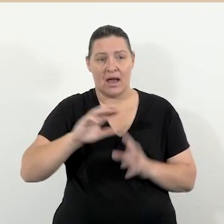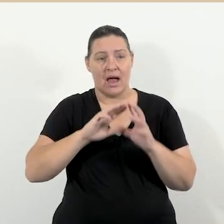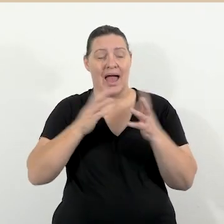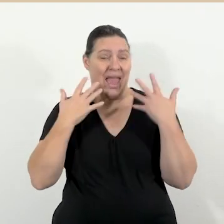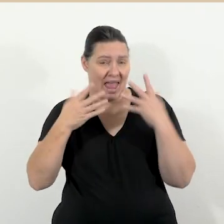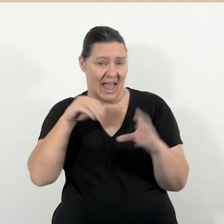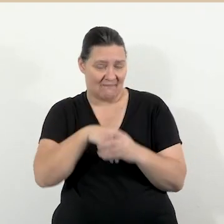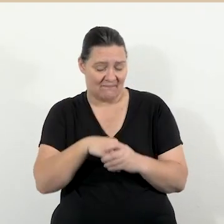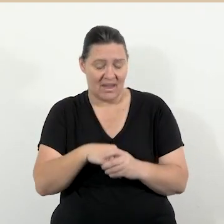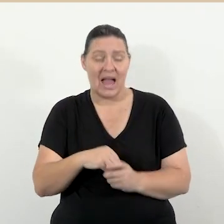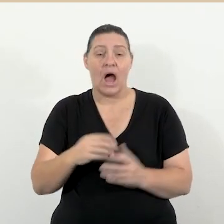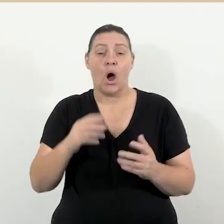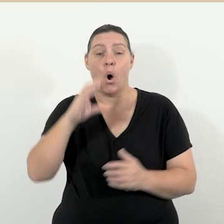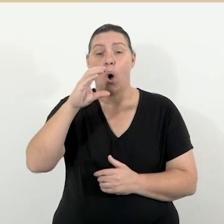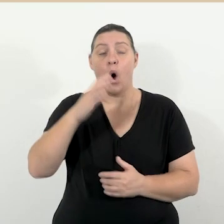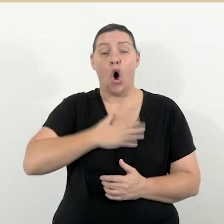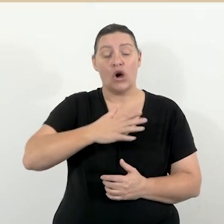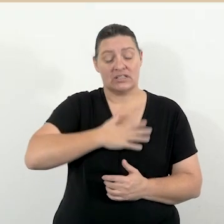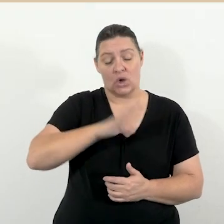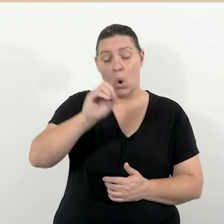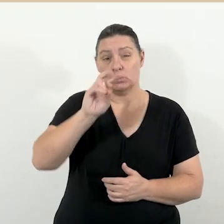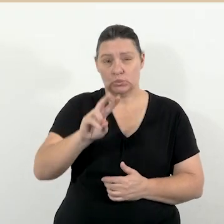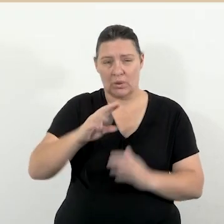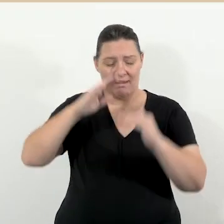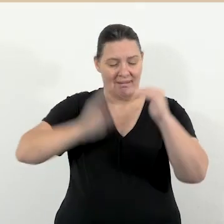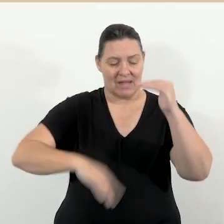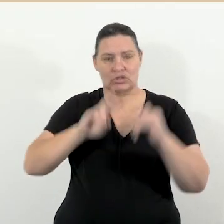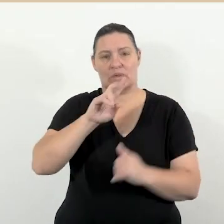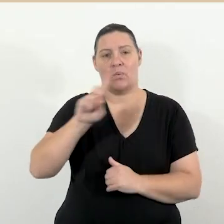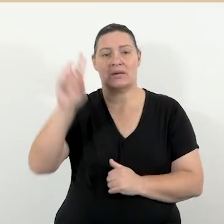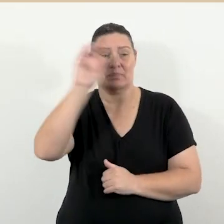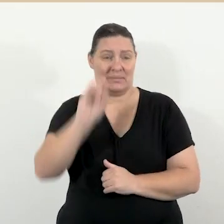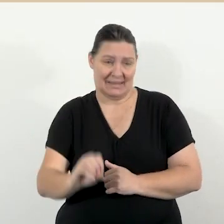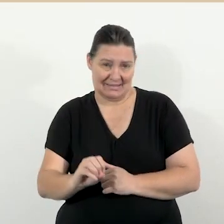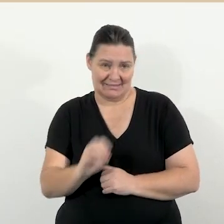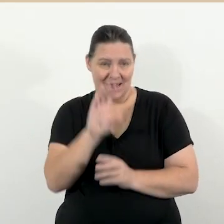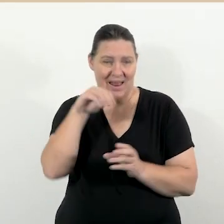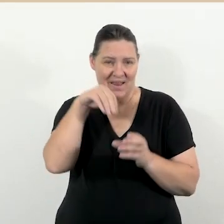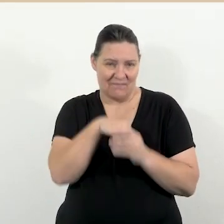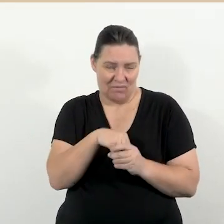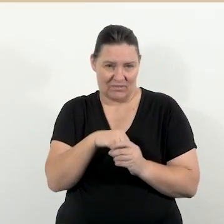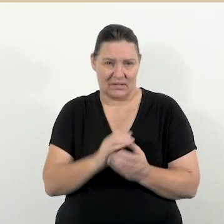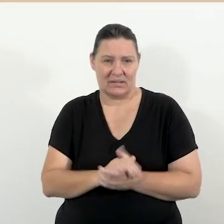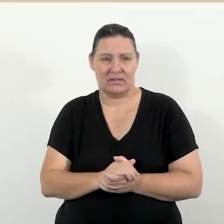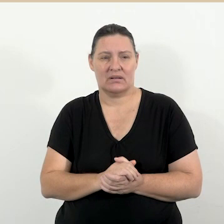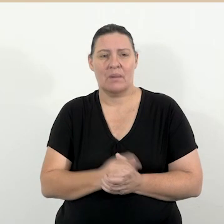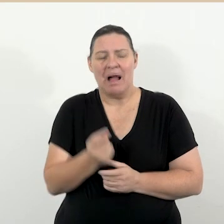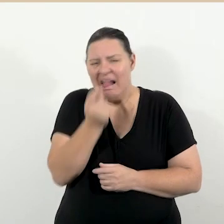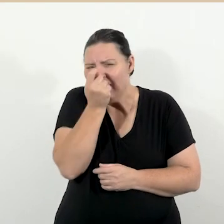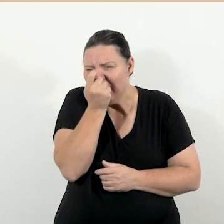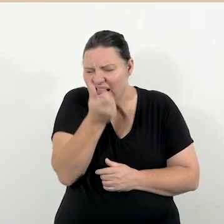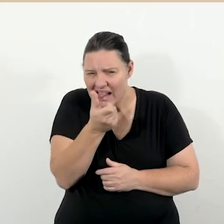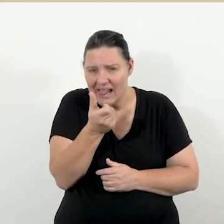of the air, and less than 21% of oxygen is also included in the air, and